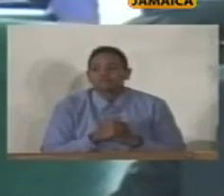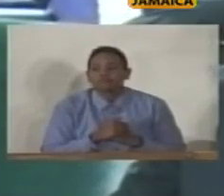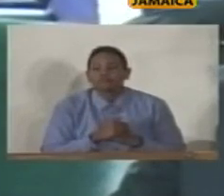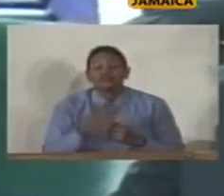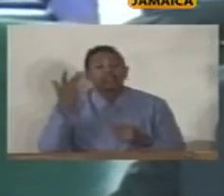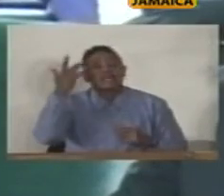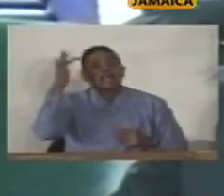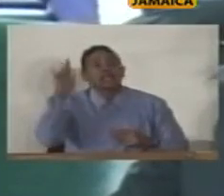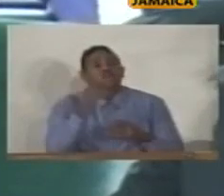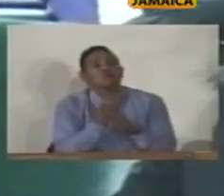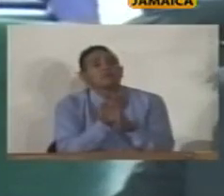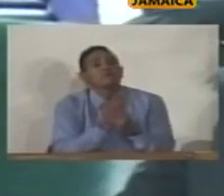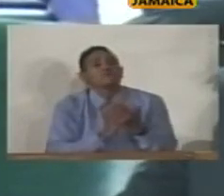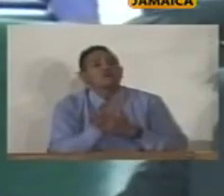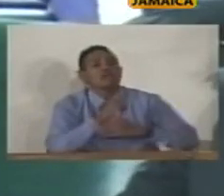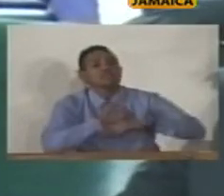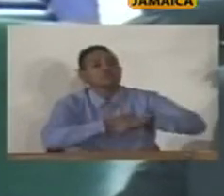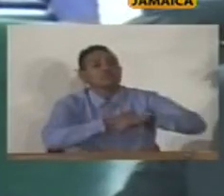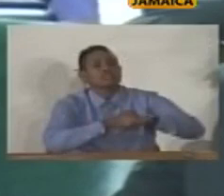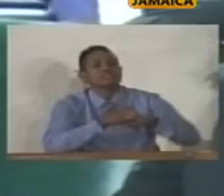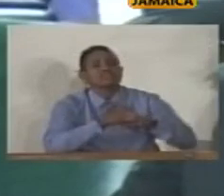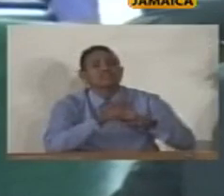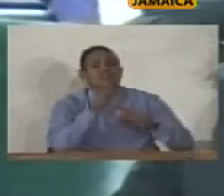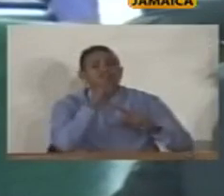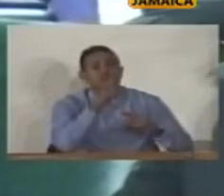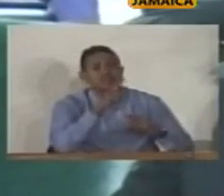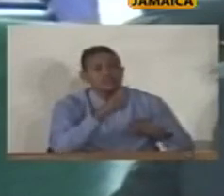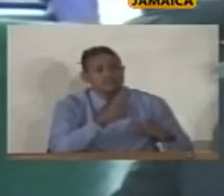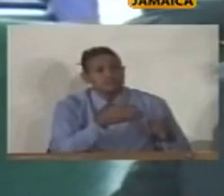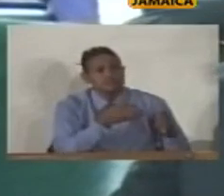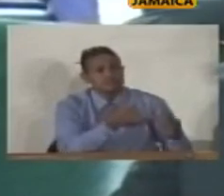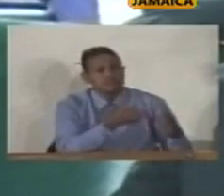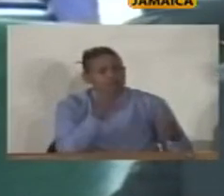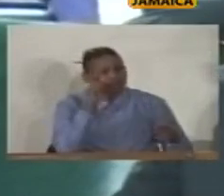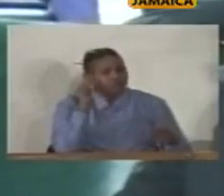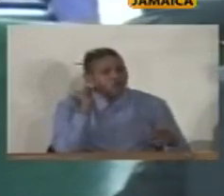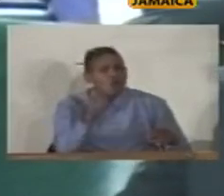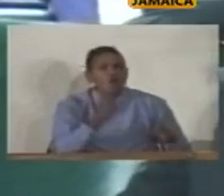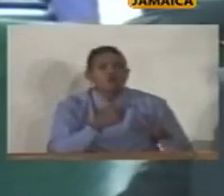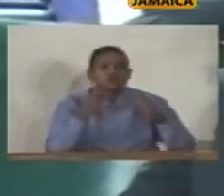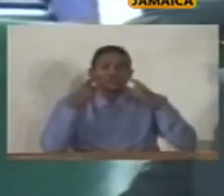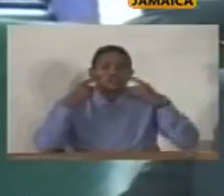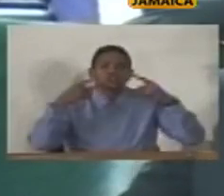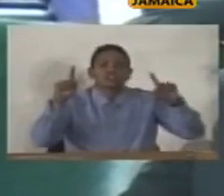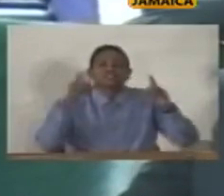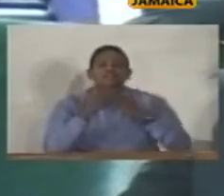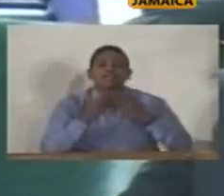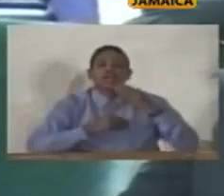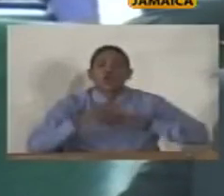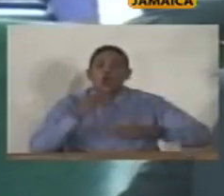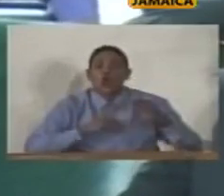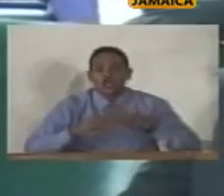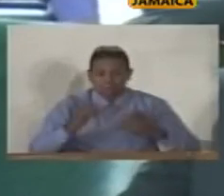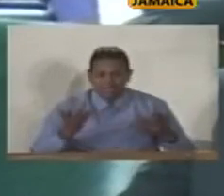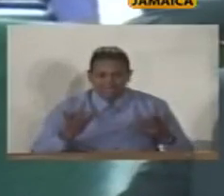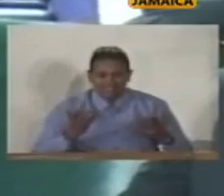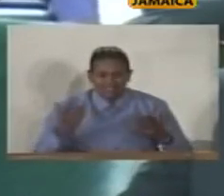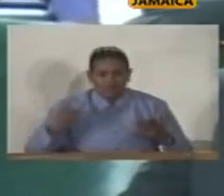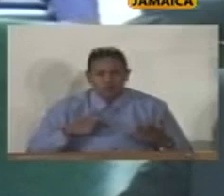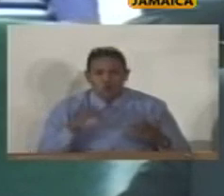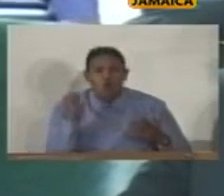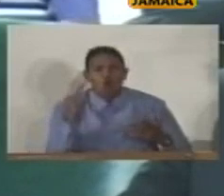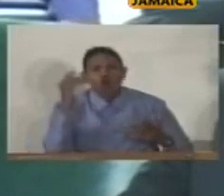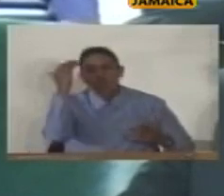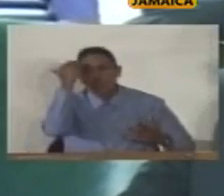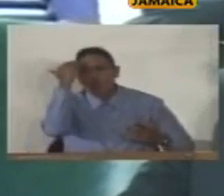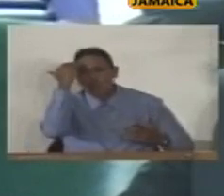Intellectual property rights protection is the cornerstone of all successful economies. We're all